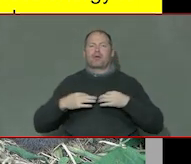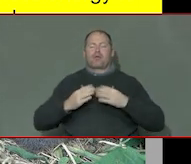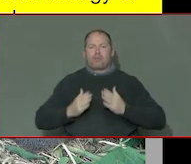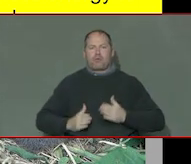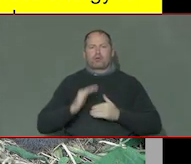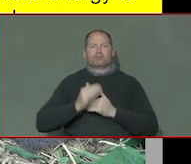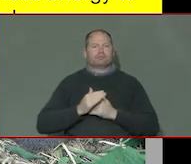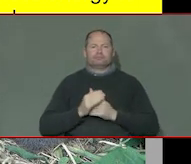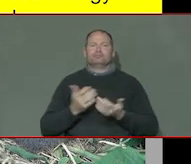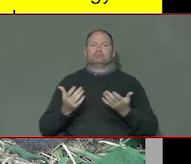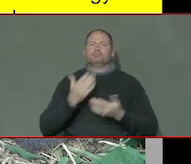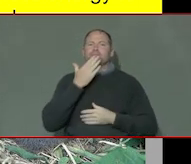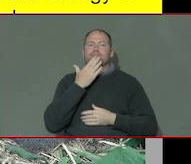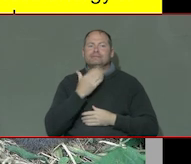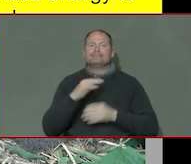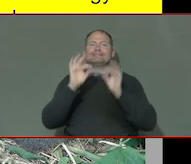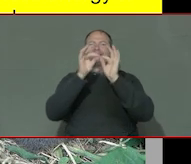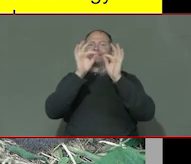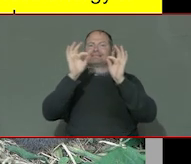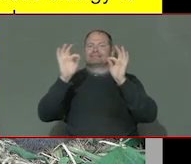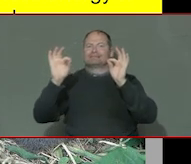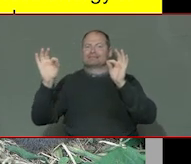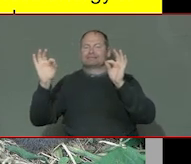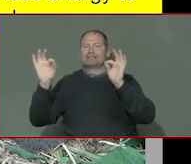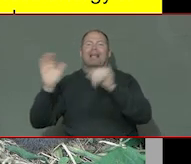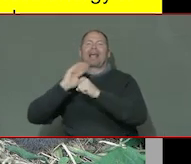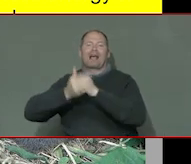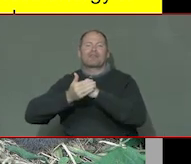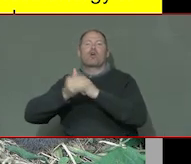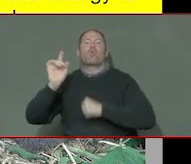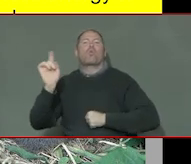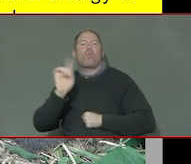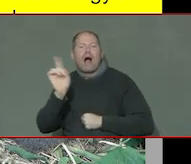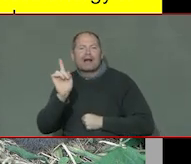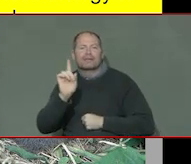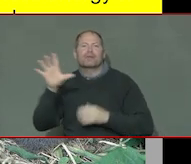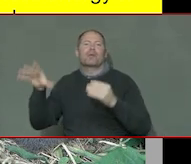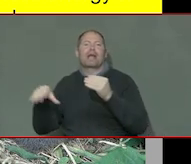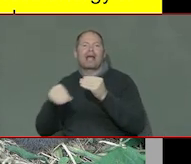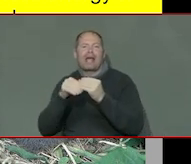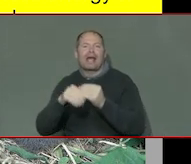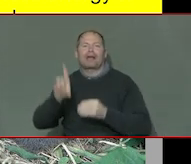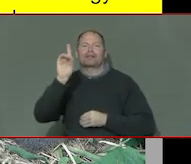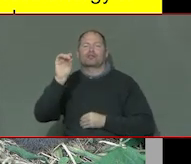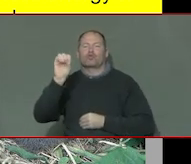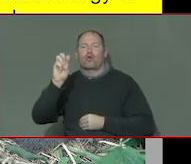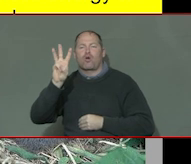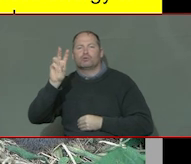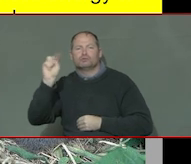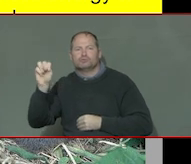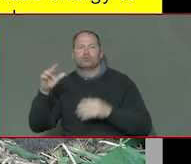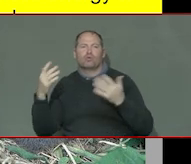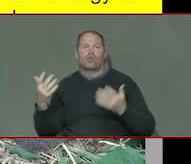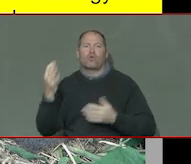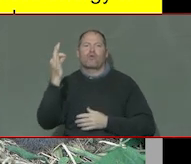is. Make sure you go all the way covered with what? They are all able to move, feed themselves.